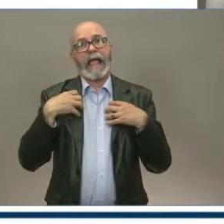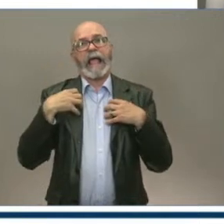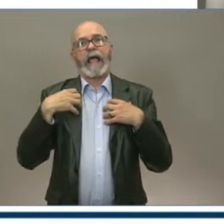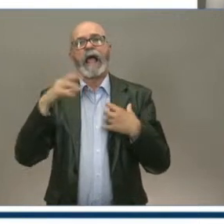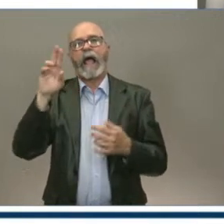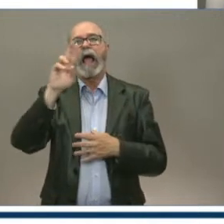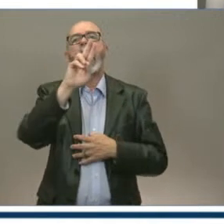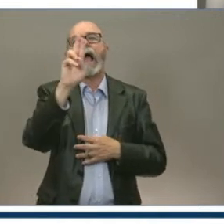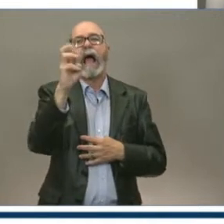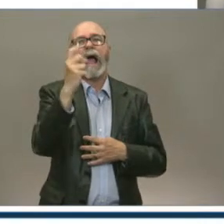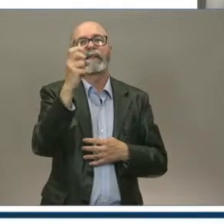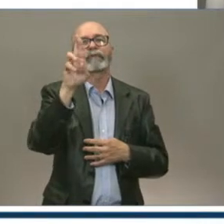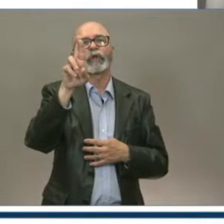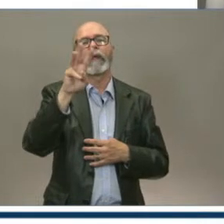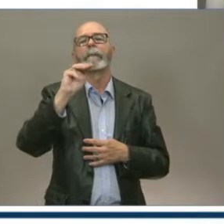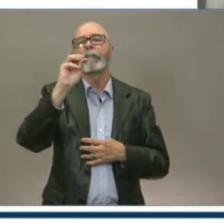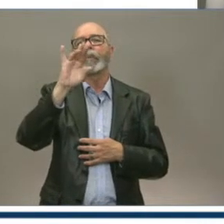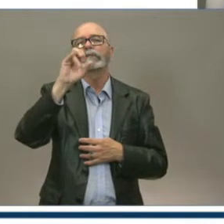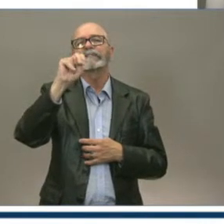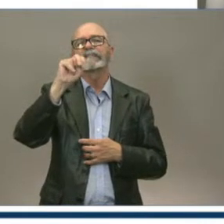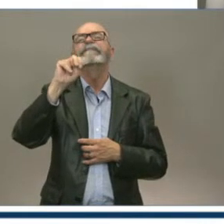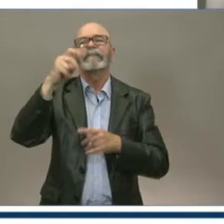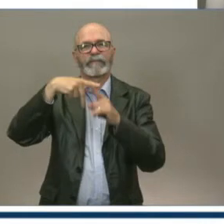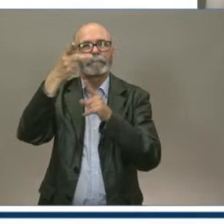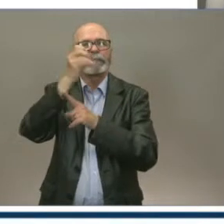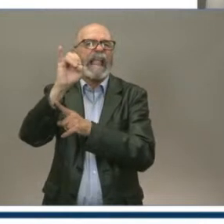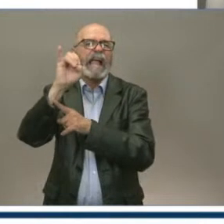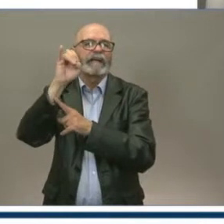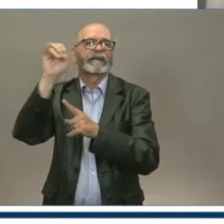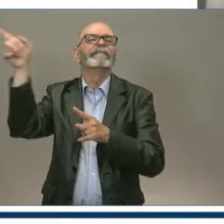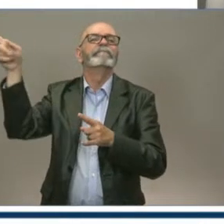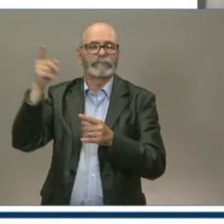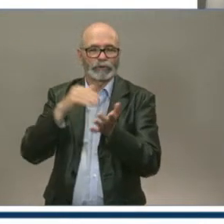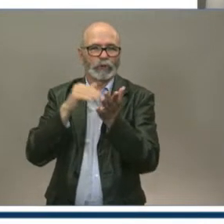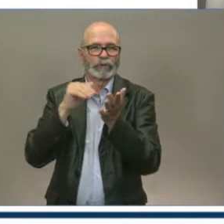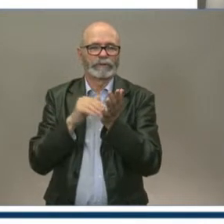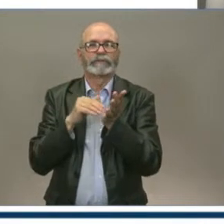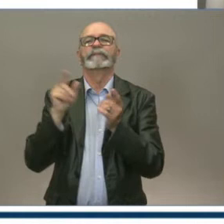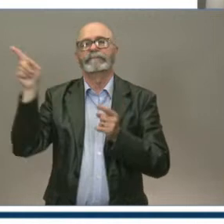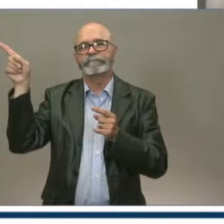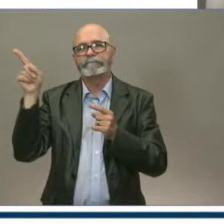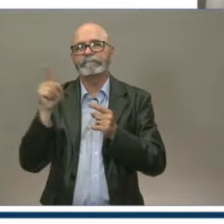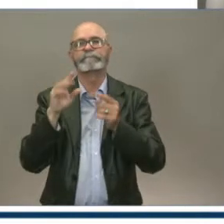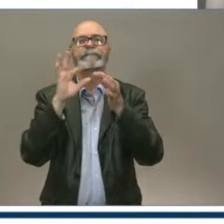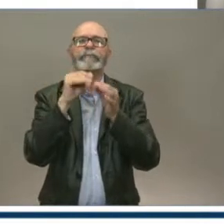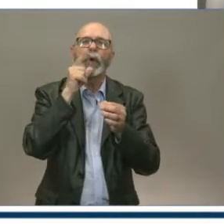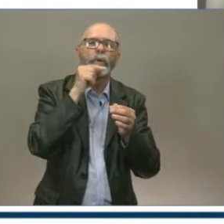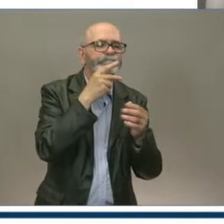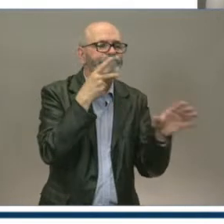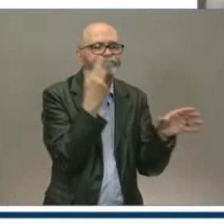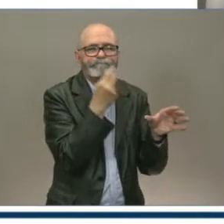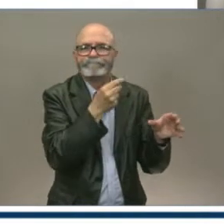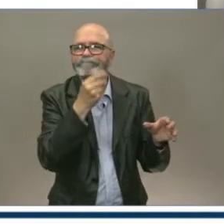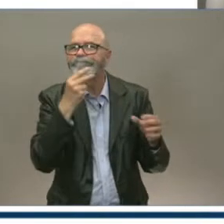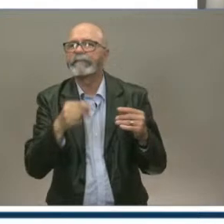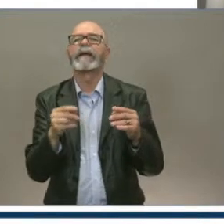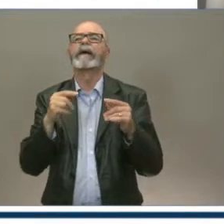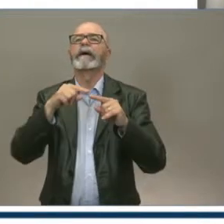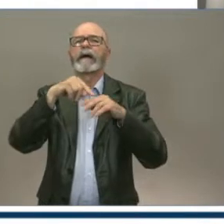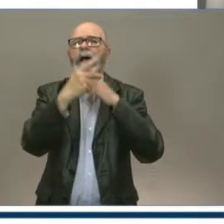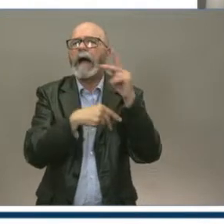talked about different restrictions for those who have been vaccinated and those who have not. Can you talk a little bit about